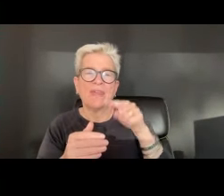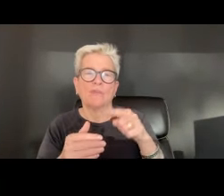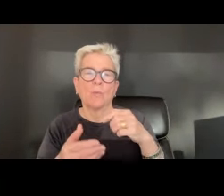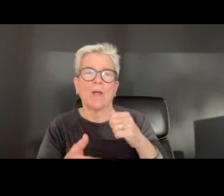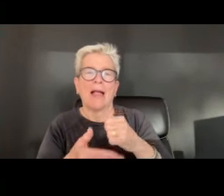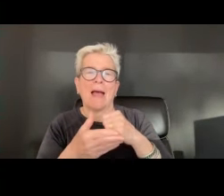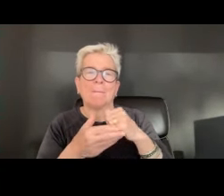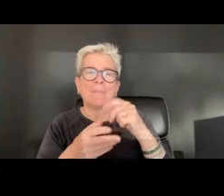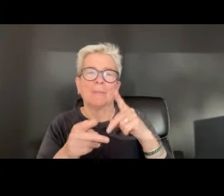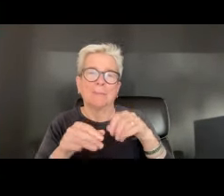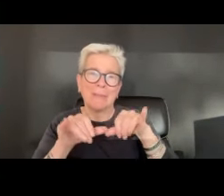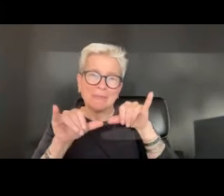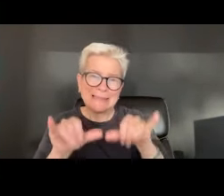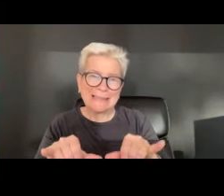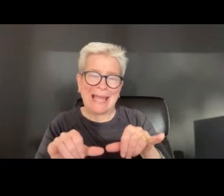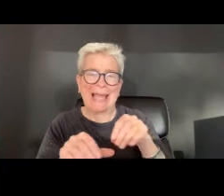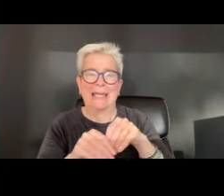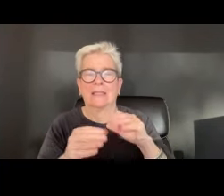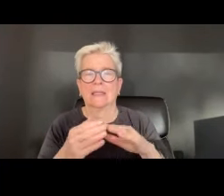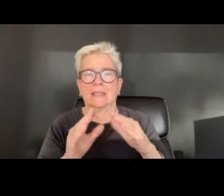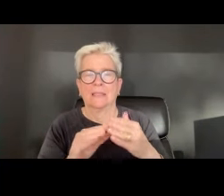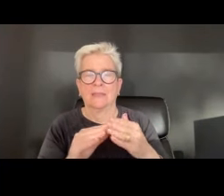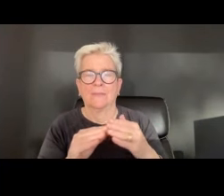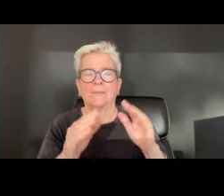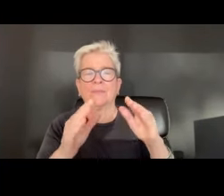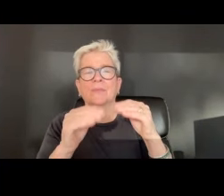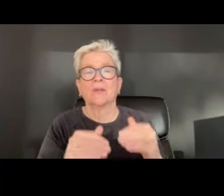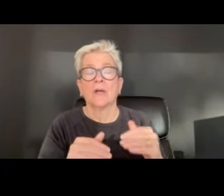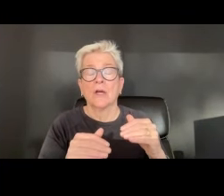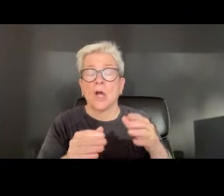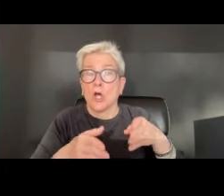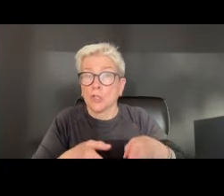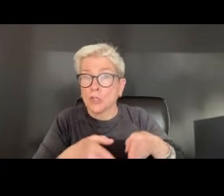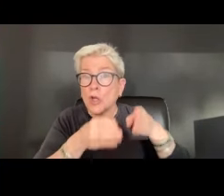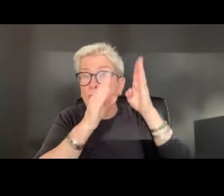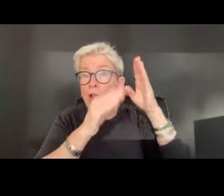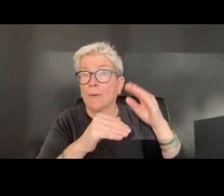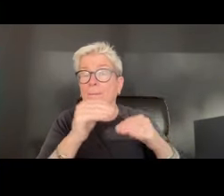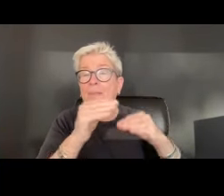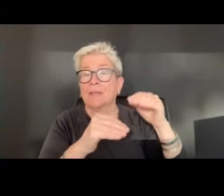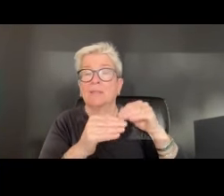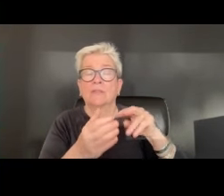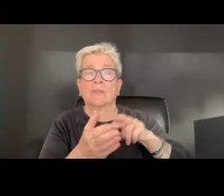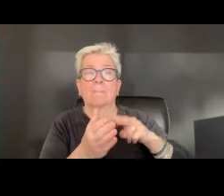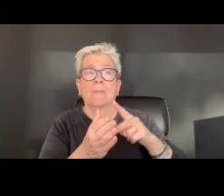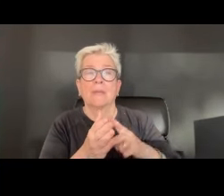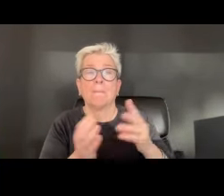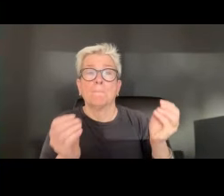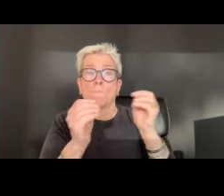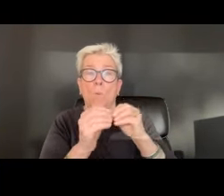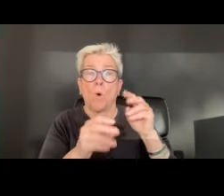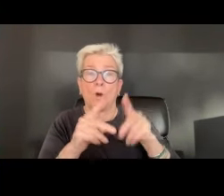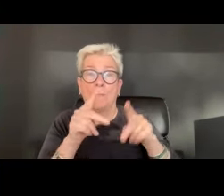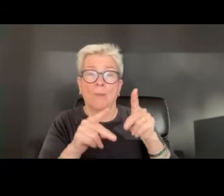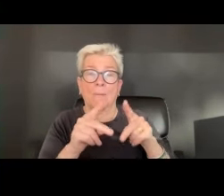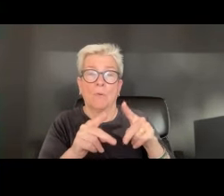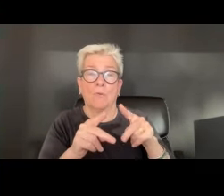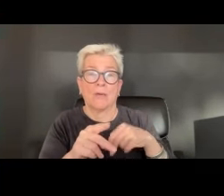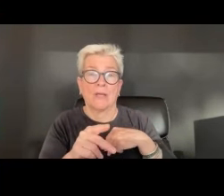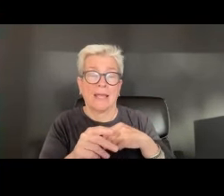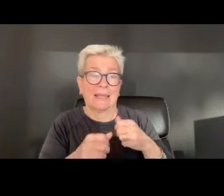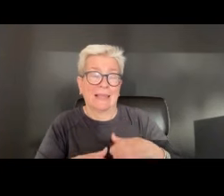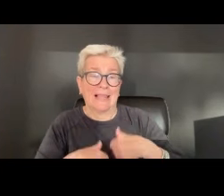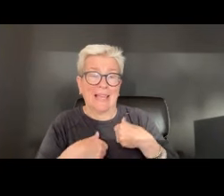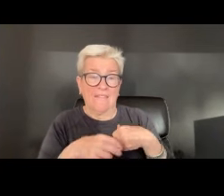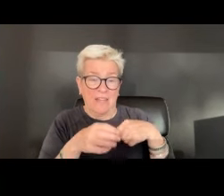There's a question: building taller buildings allows more people to fit into smaller footprints, and would therefore save trees. Limiting